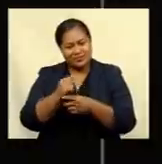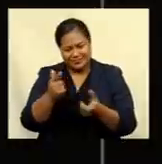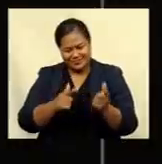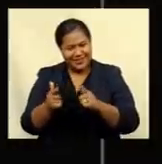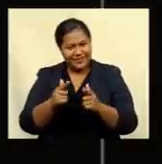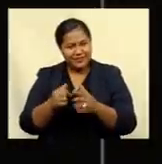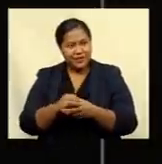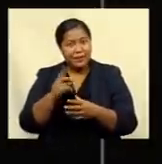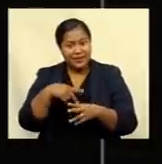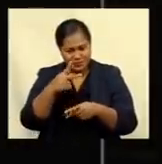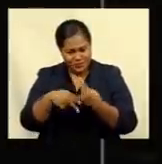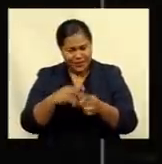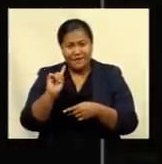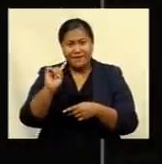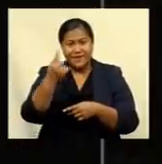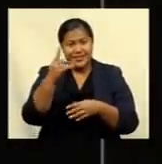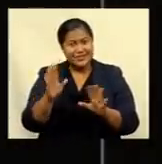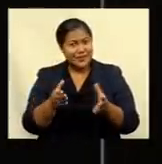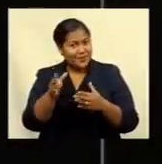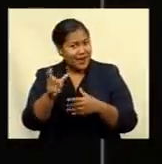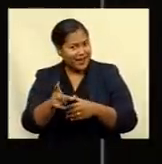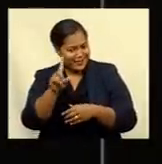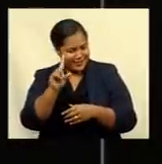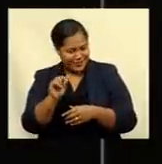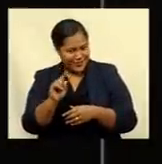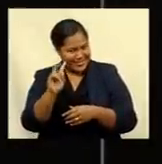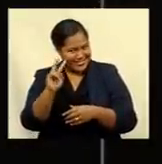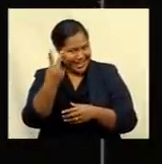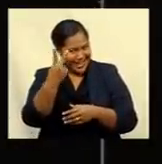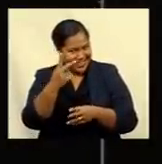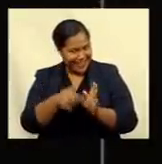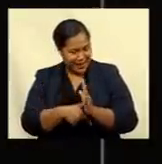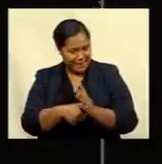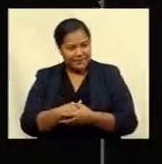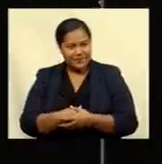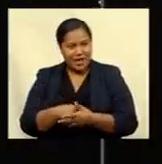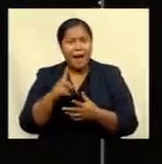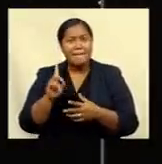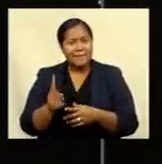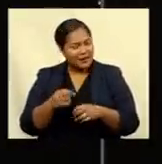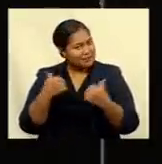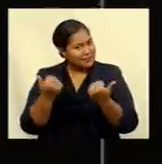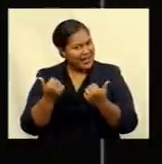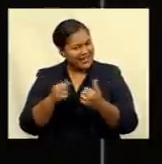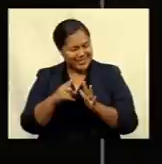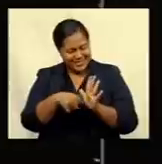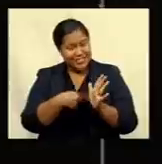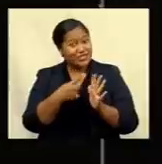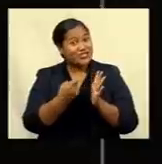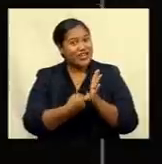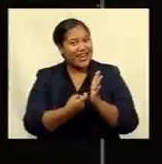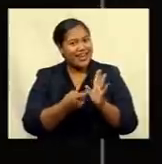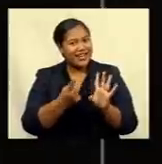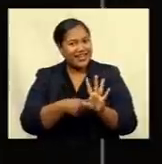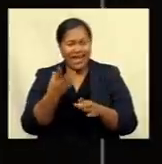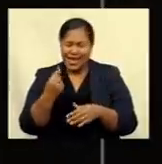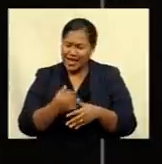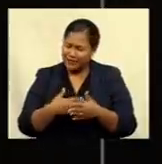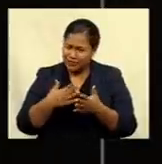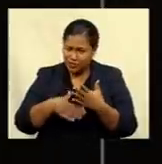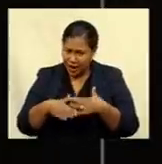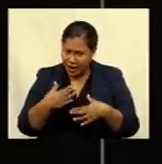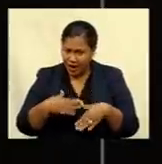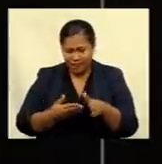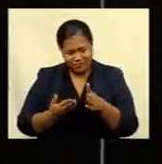the first ever player in the world to do it twice. However, what many don't realize is Jerry Tuwai had gone through a lot in the last